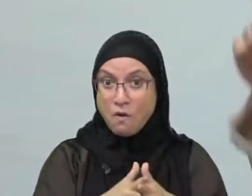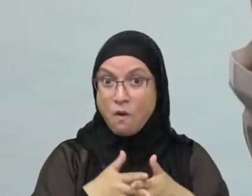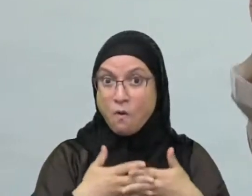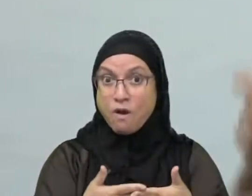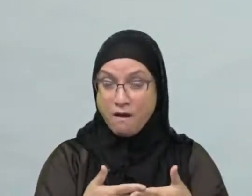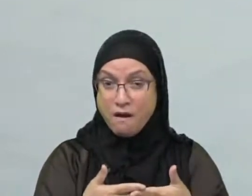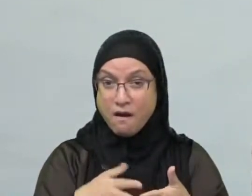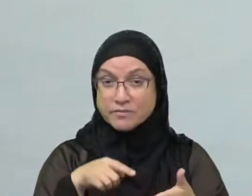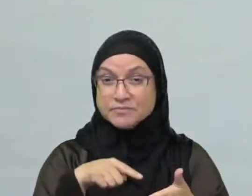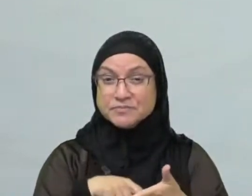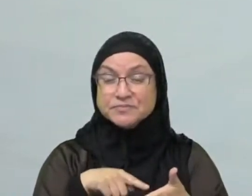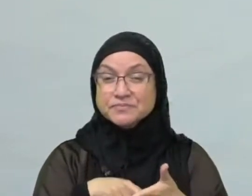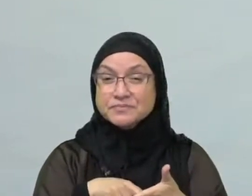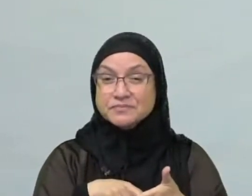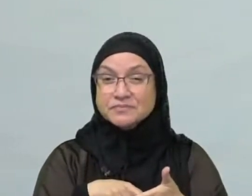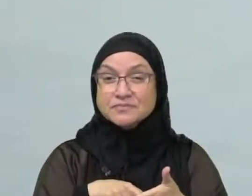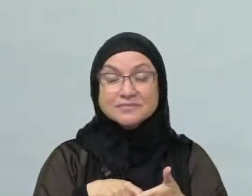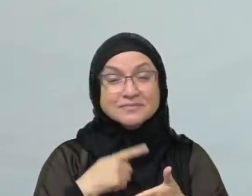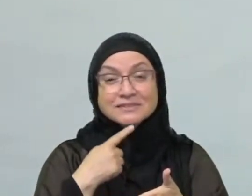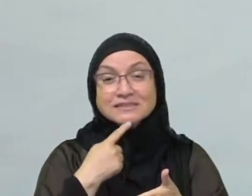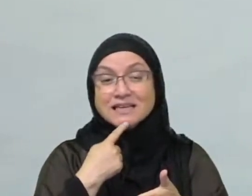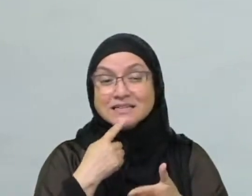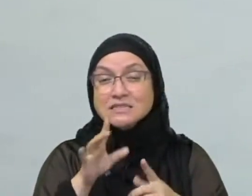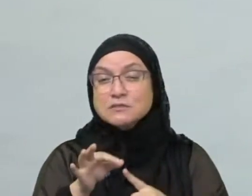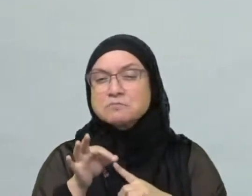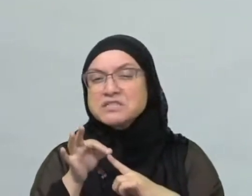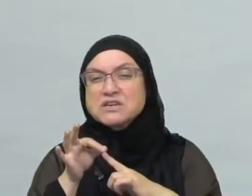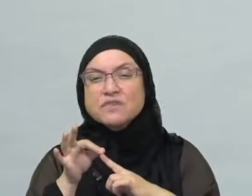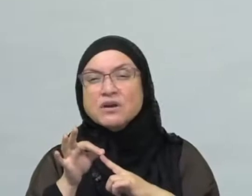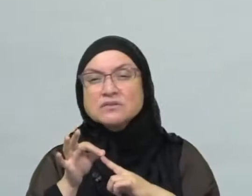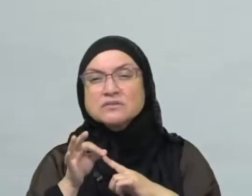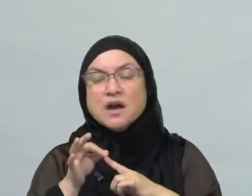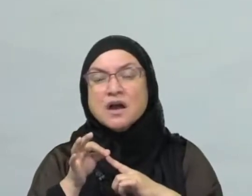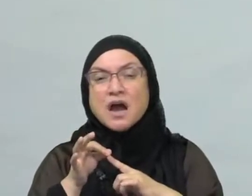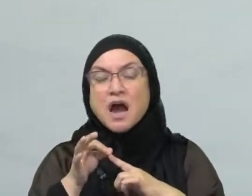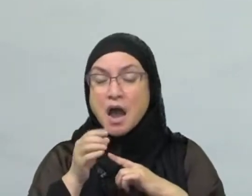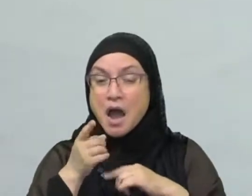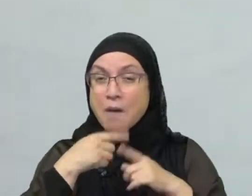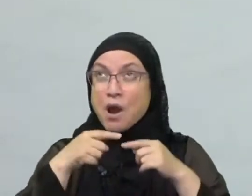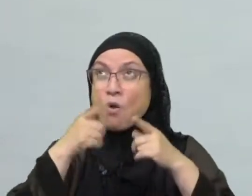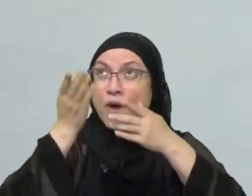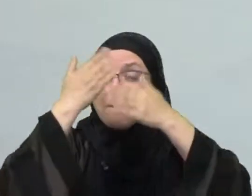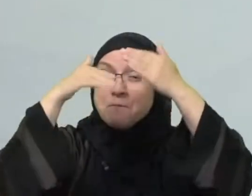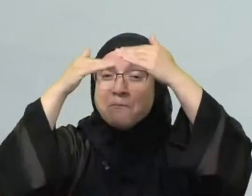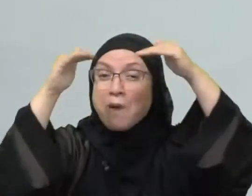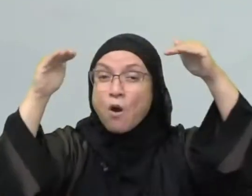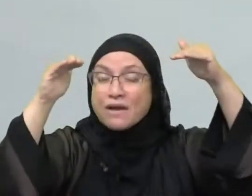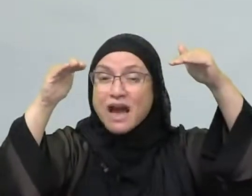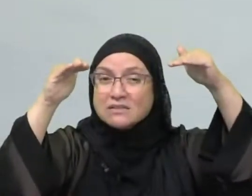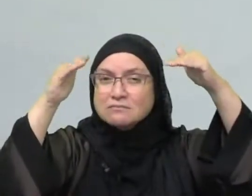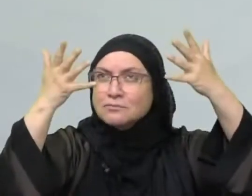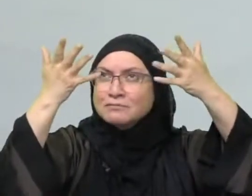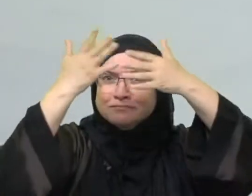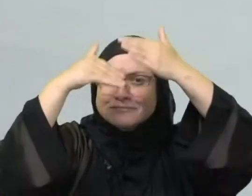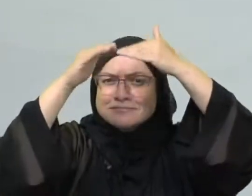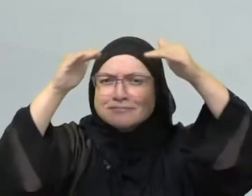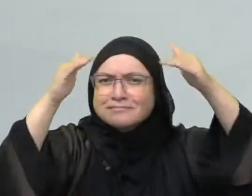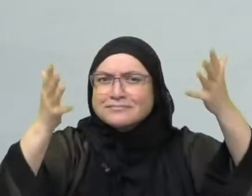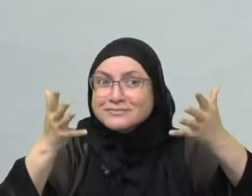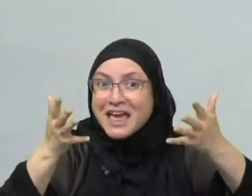paradise. Specifically, Jannah, paradise being a part of the equation of patience. In fact,